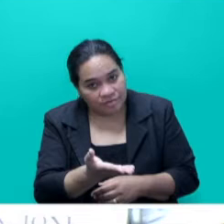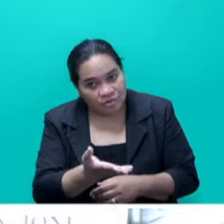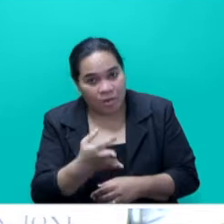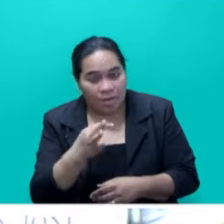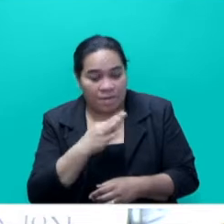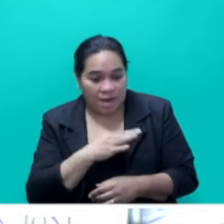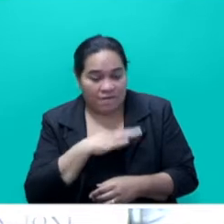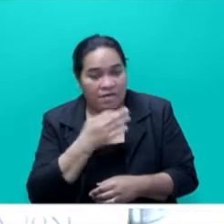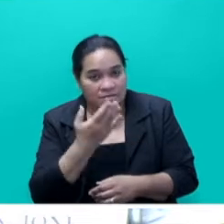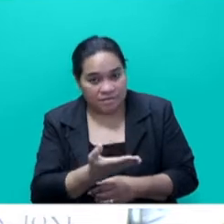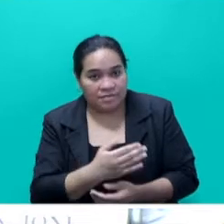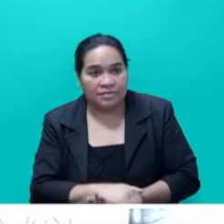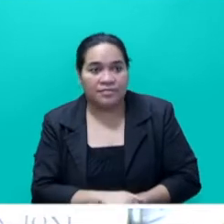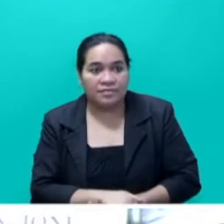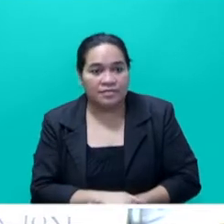Mr. Speaker, sir,